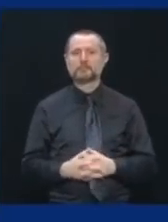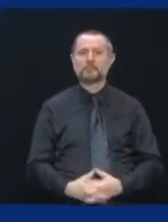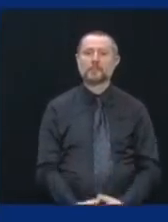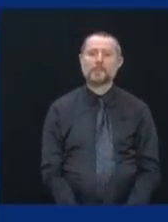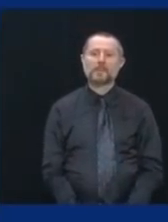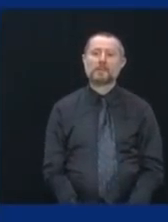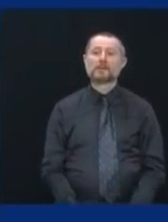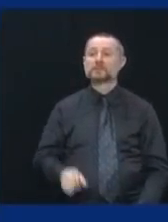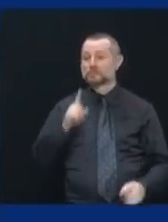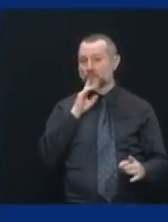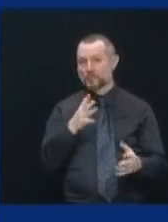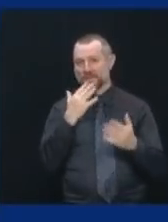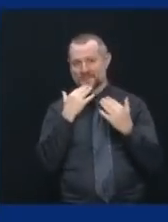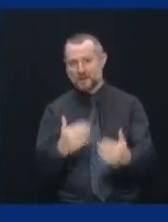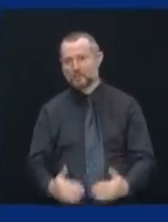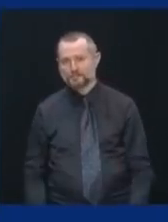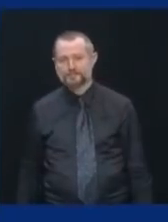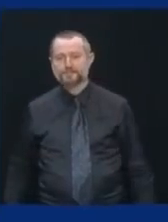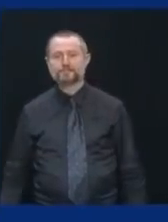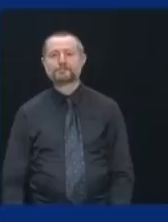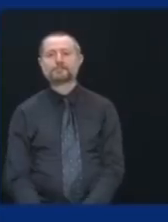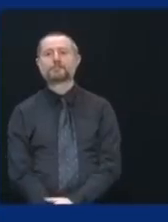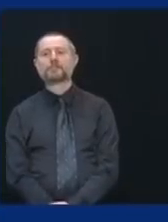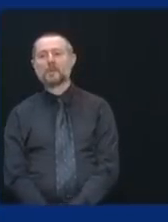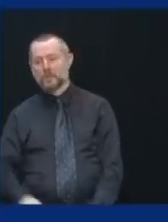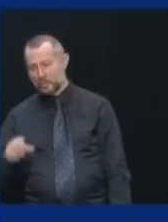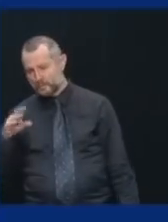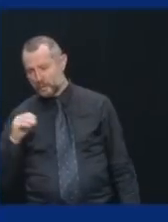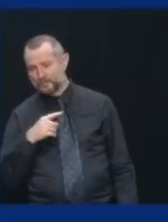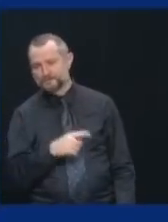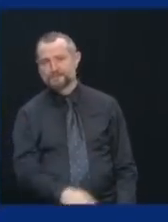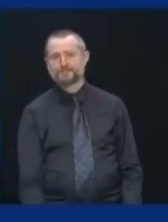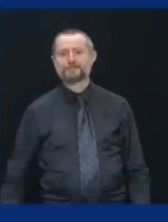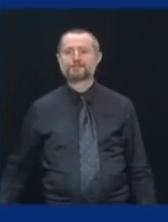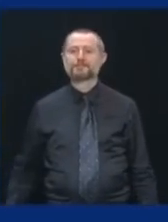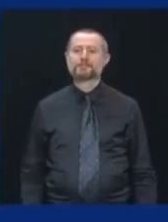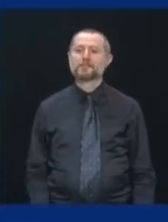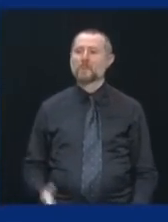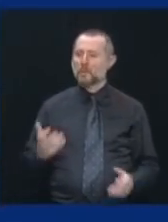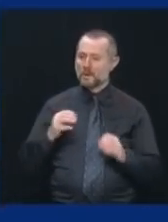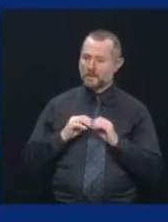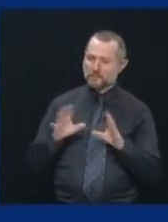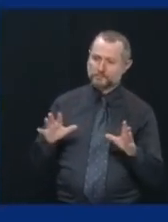you. We're also, just to be clear,